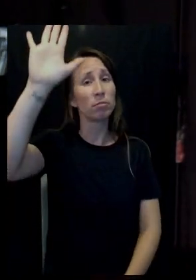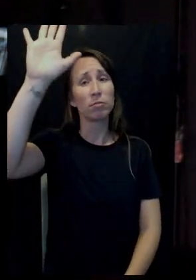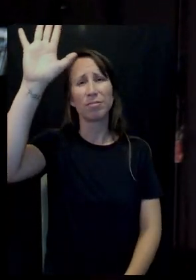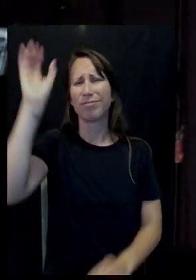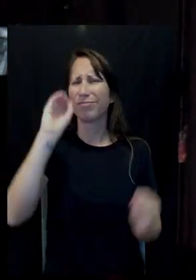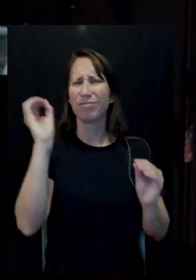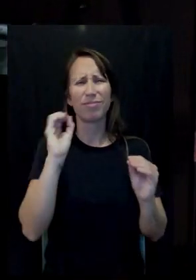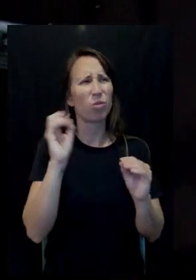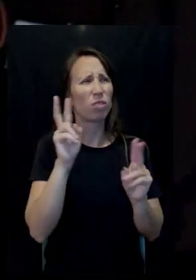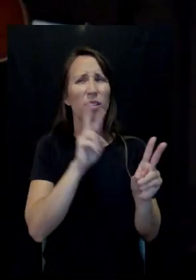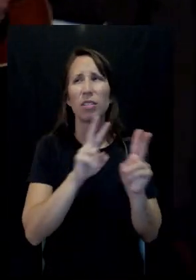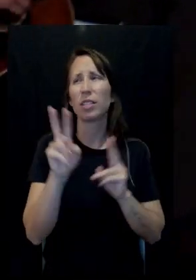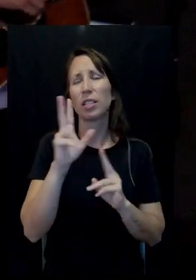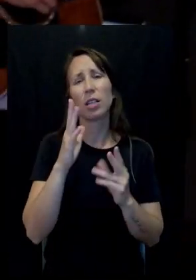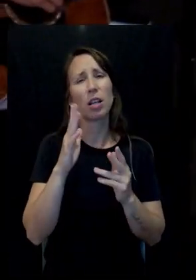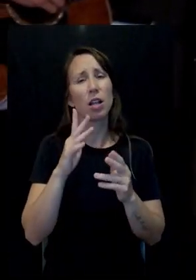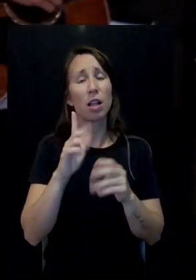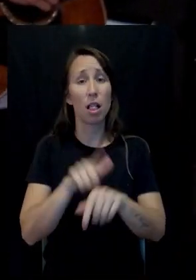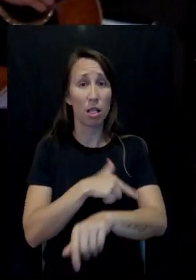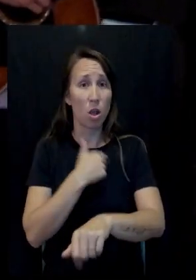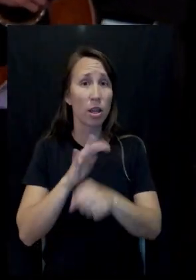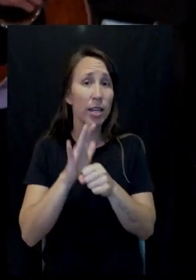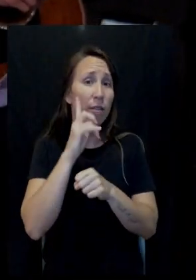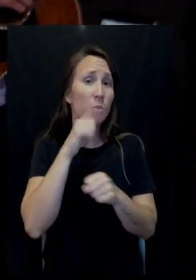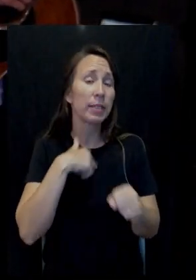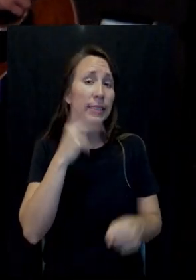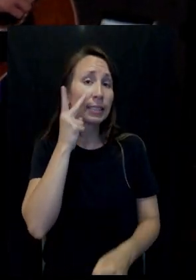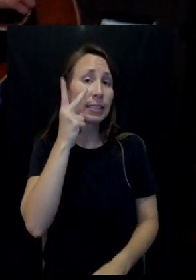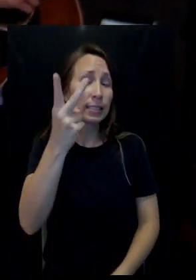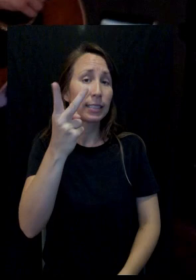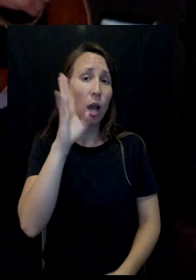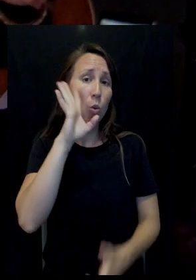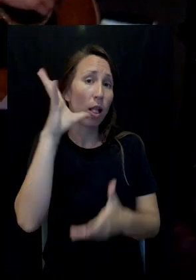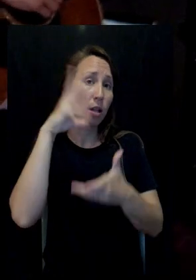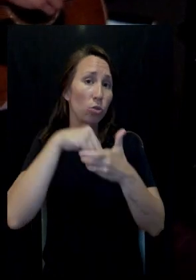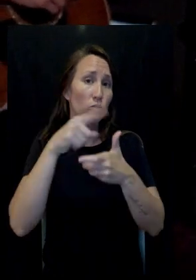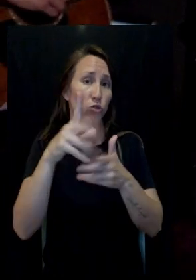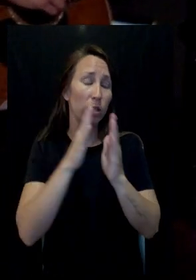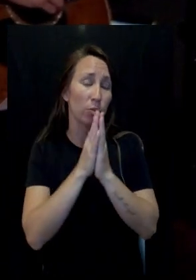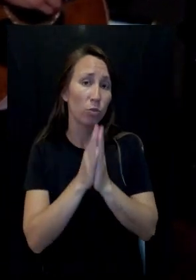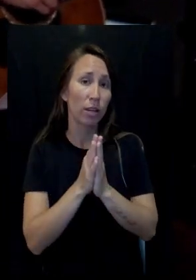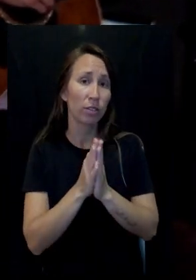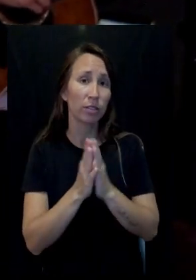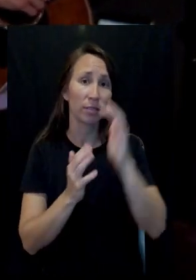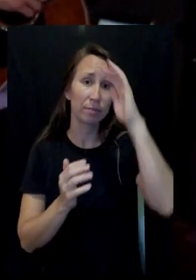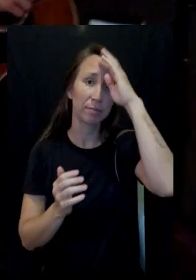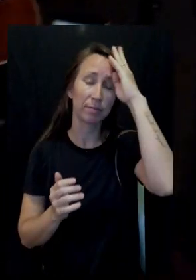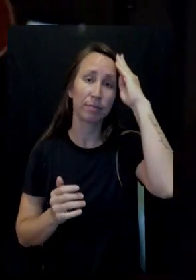around high enough and long enough for me to see it. I'll include you in the prayer.